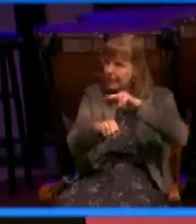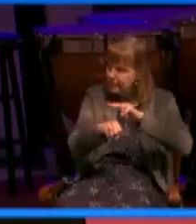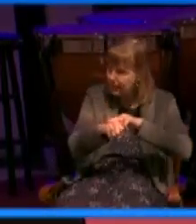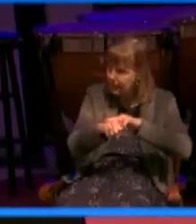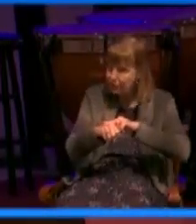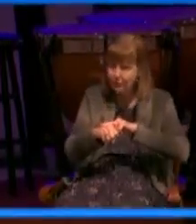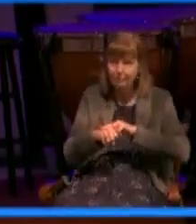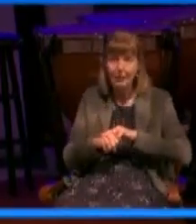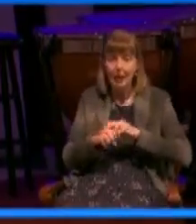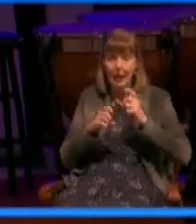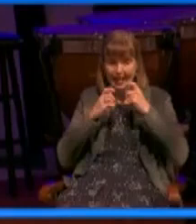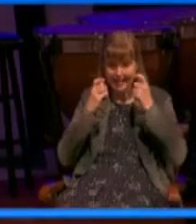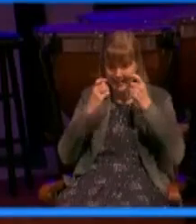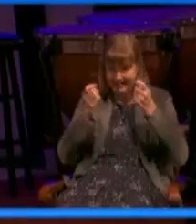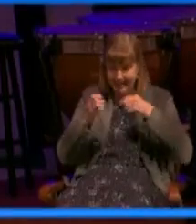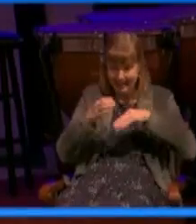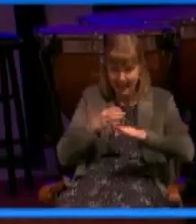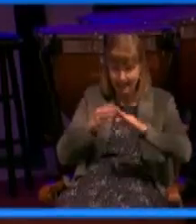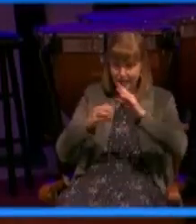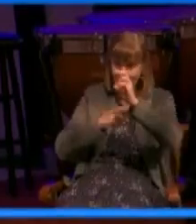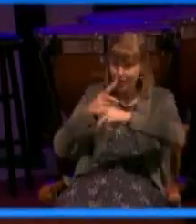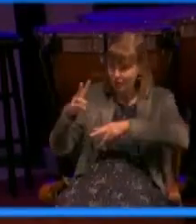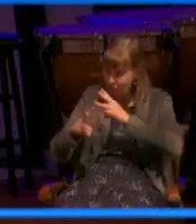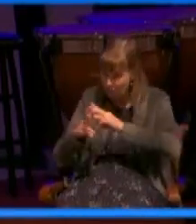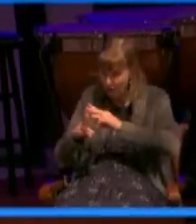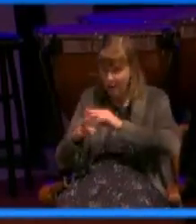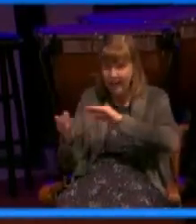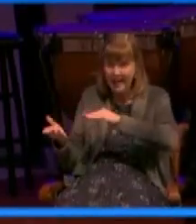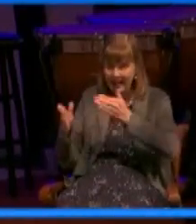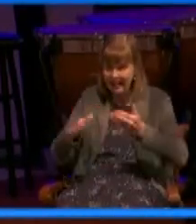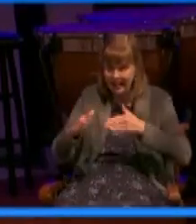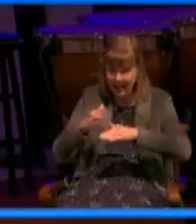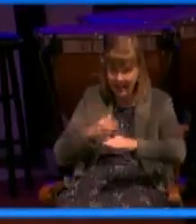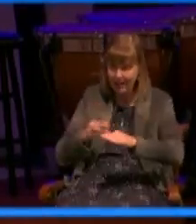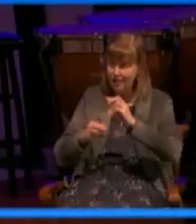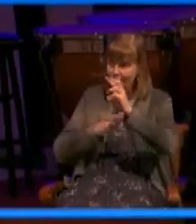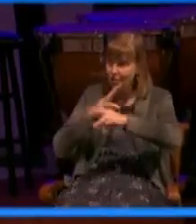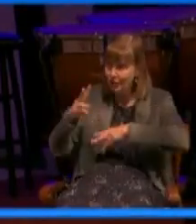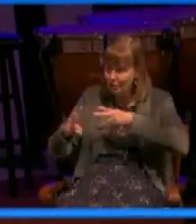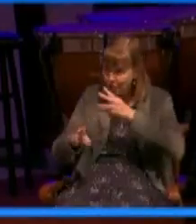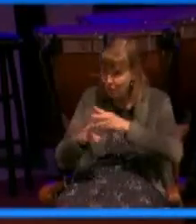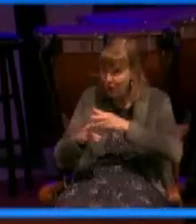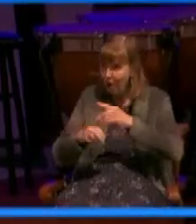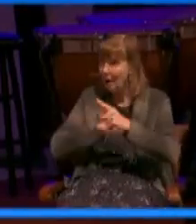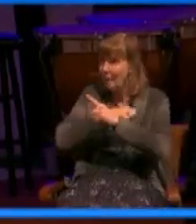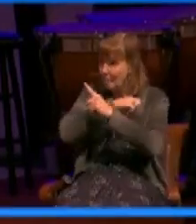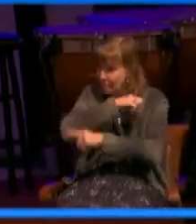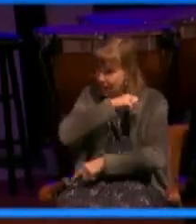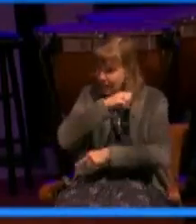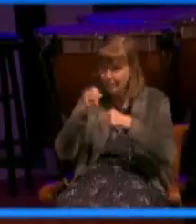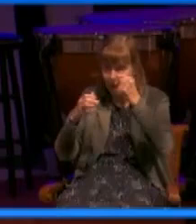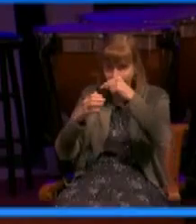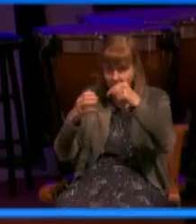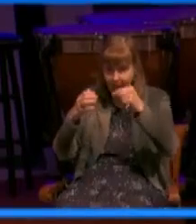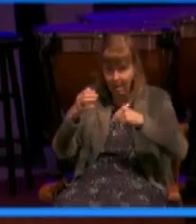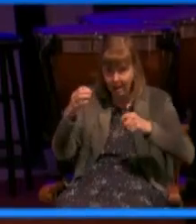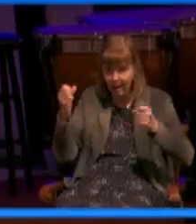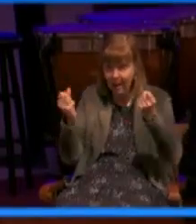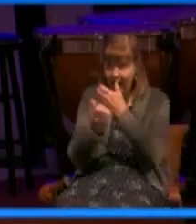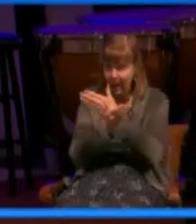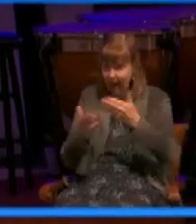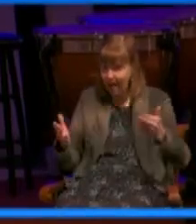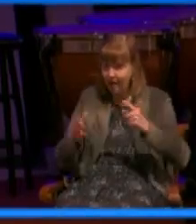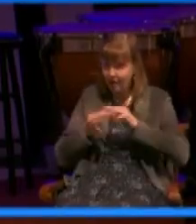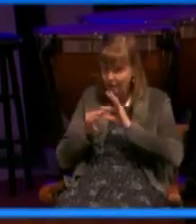introduction of death. We find the introduction of crime and punishment. We find all the building blocks of the world in this first